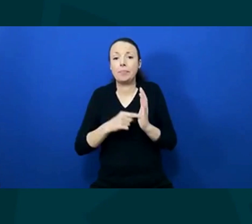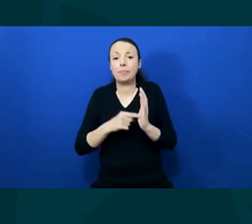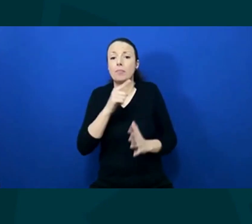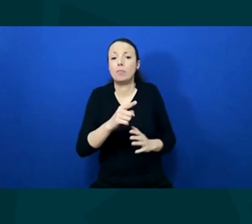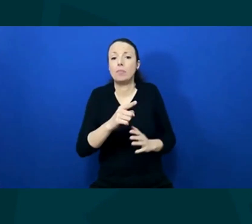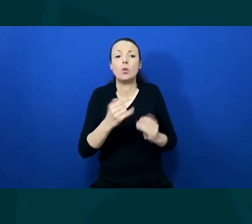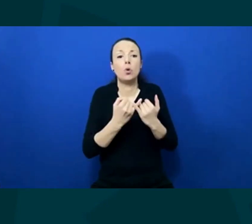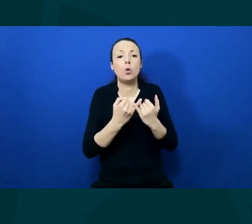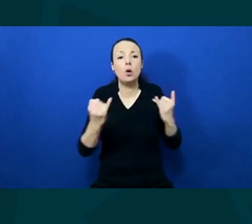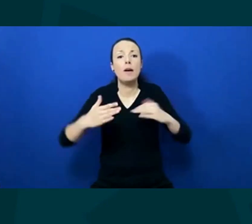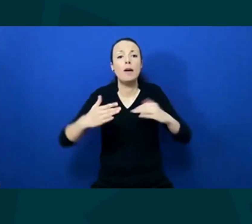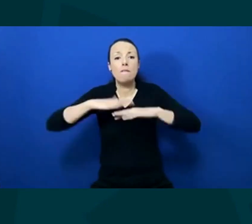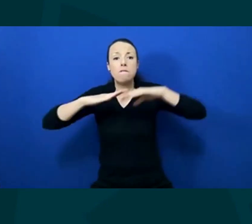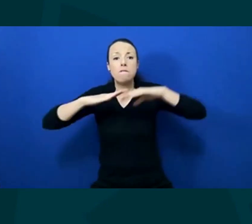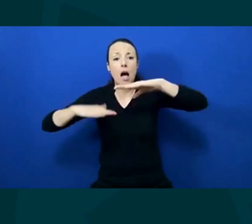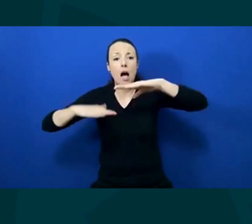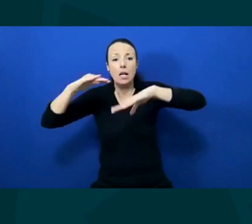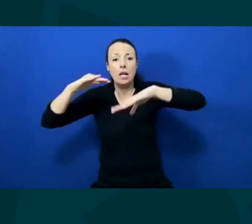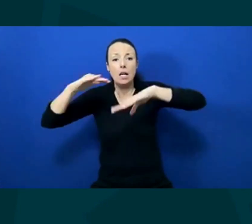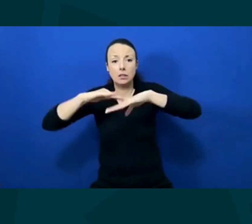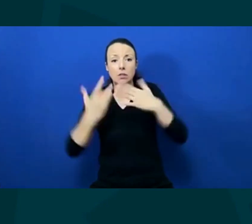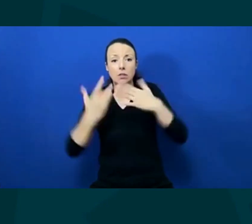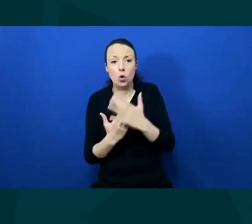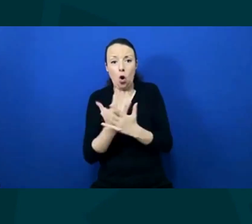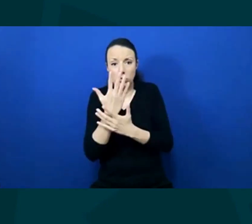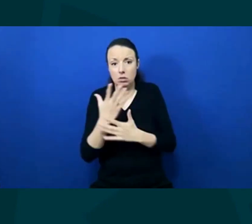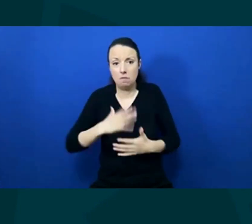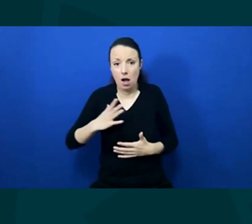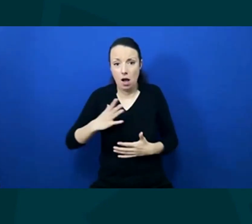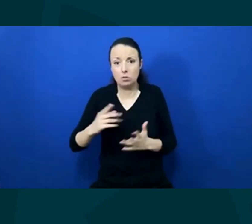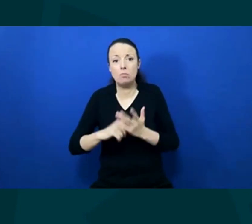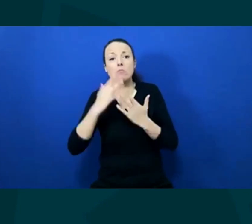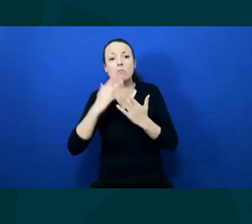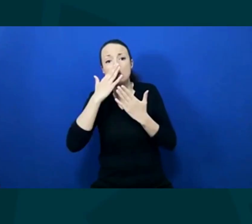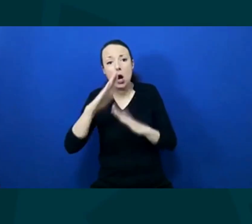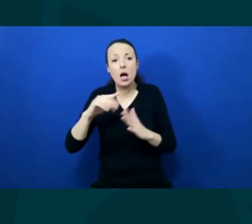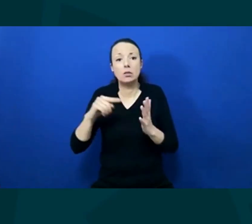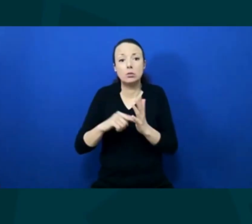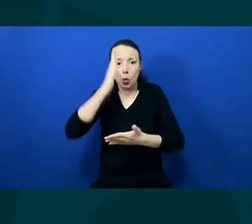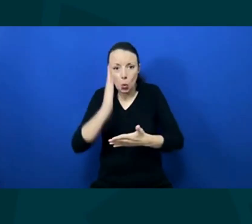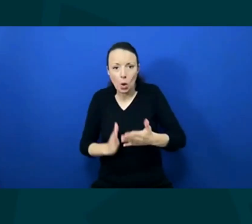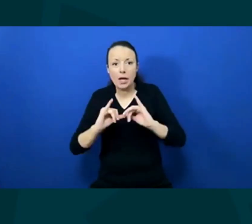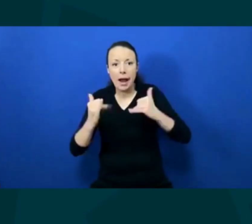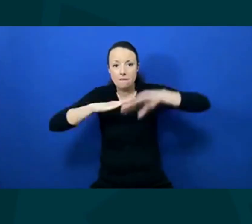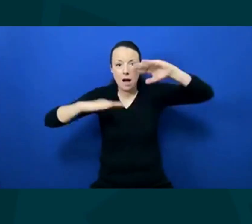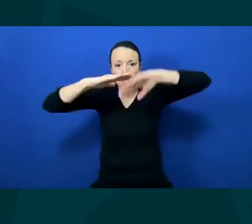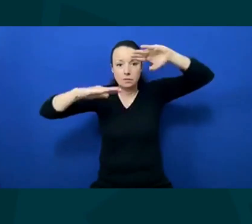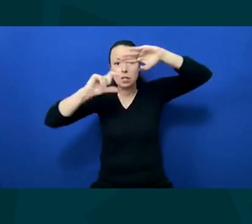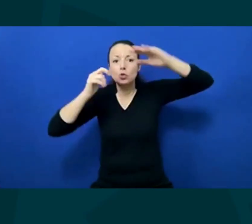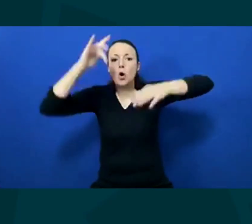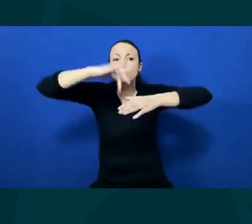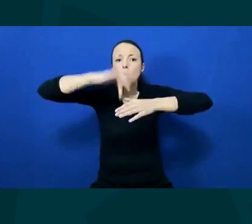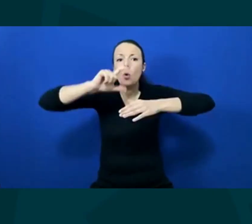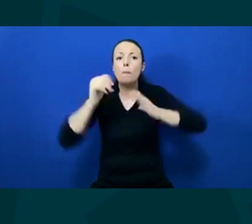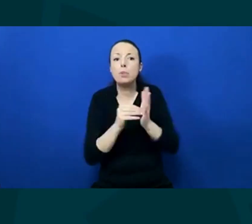bringing back these natural strata of greenery, the